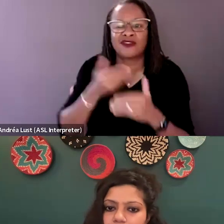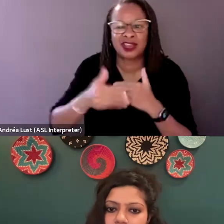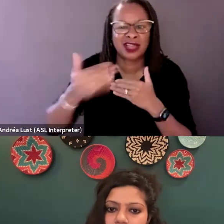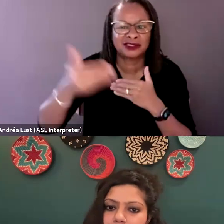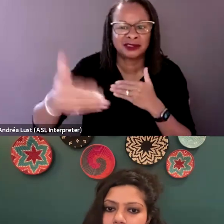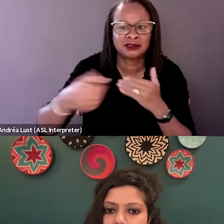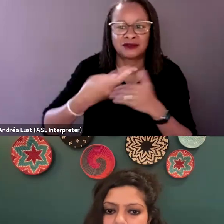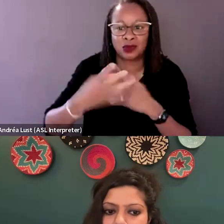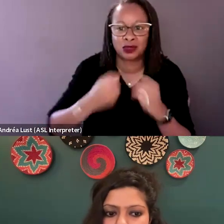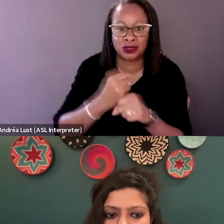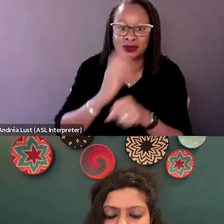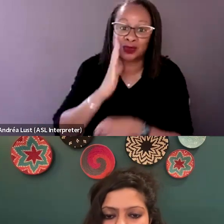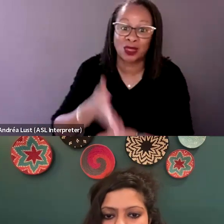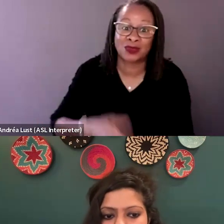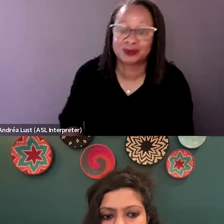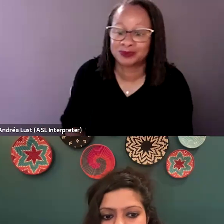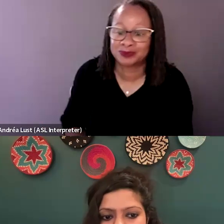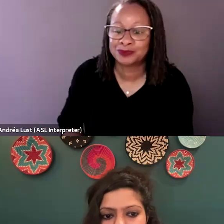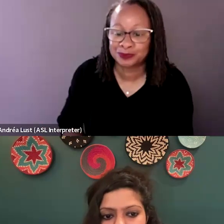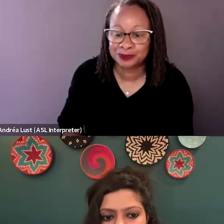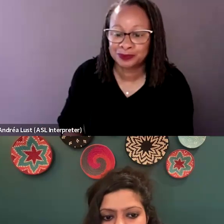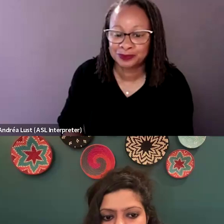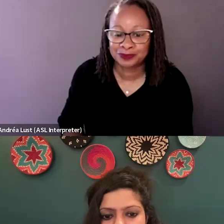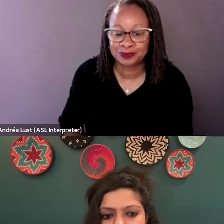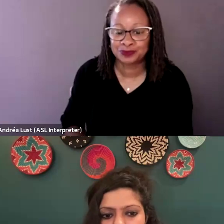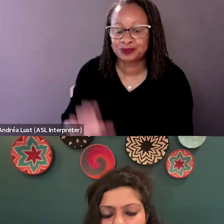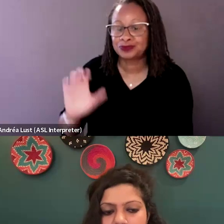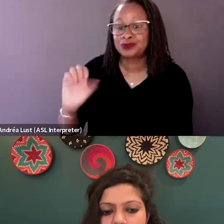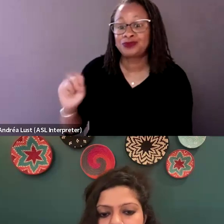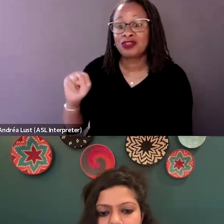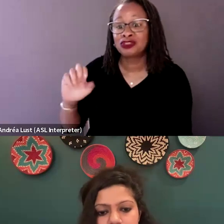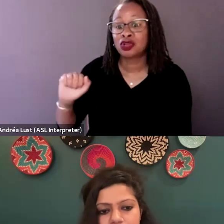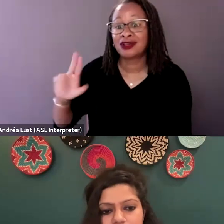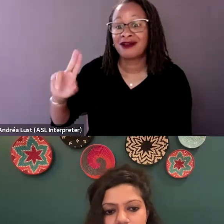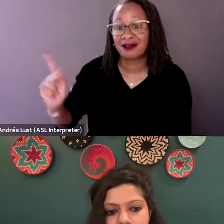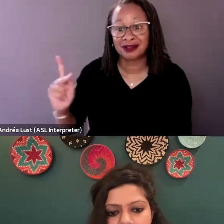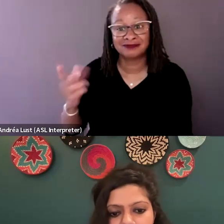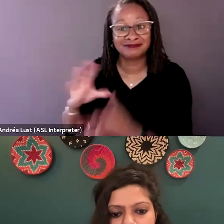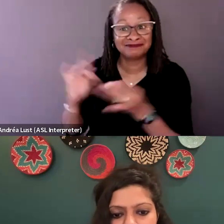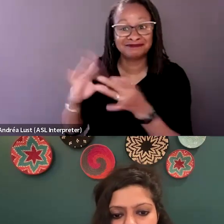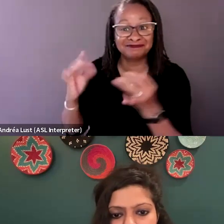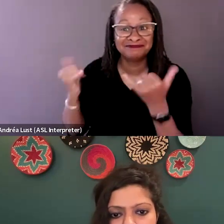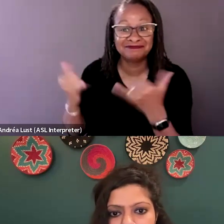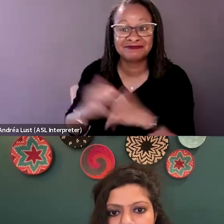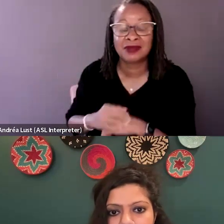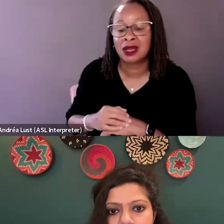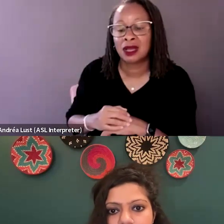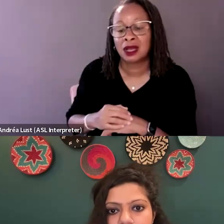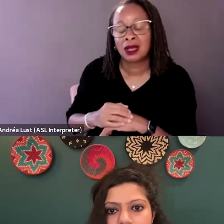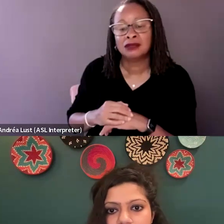using the toys of fiction to tell a non-fiction story. So for me personally,